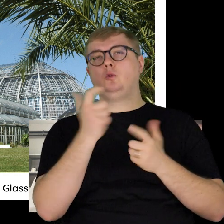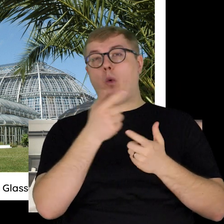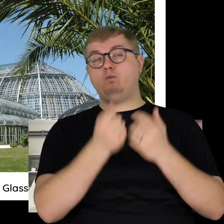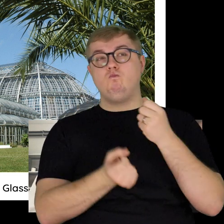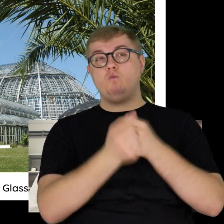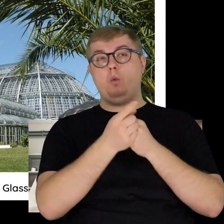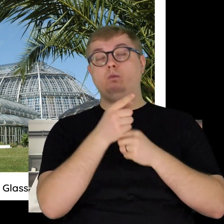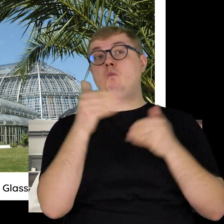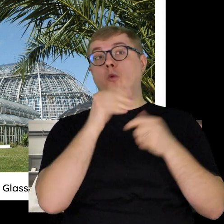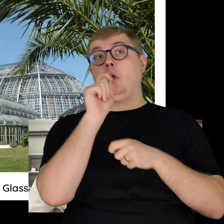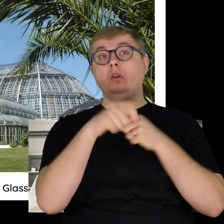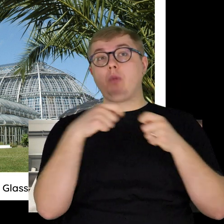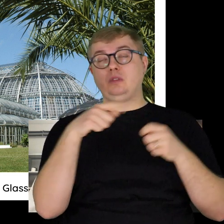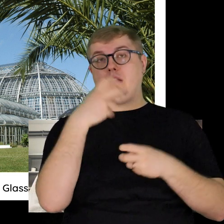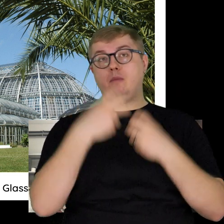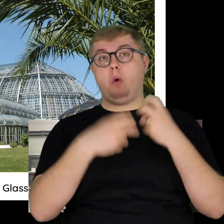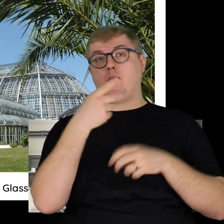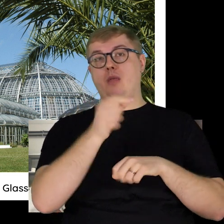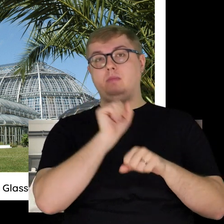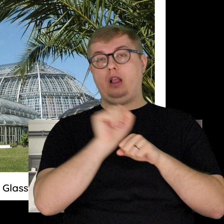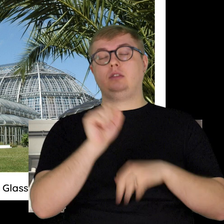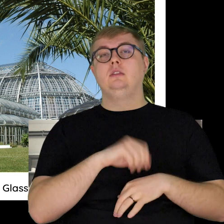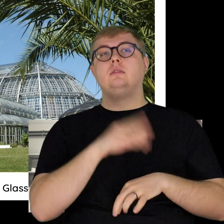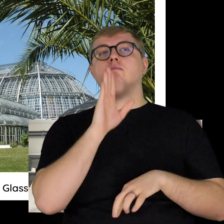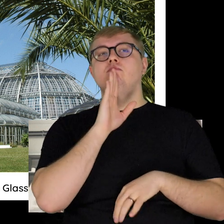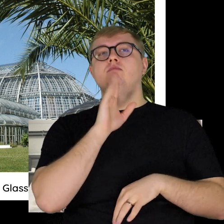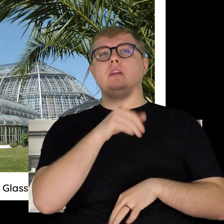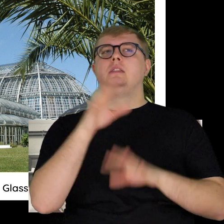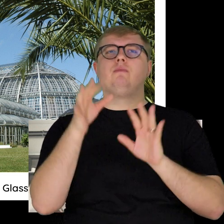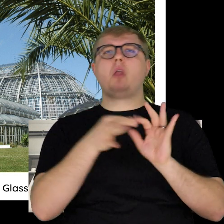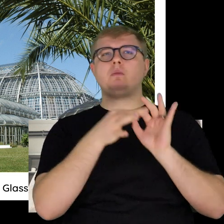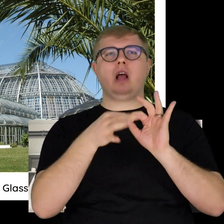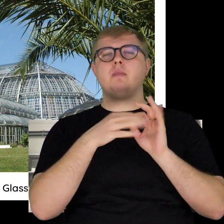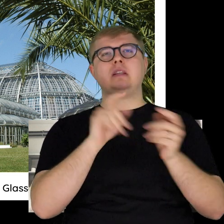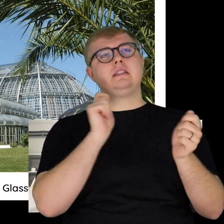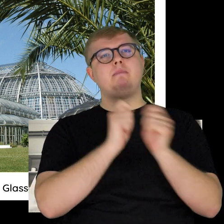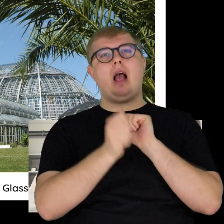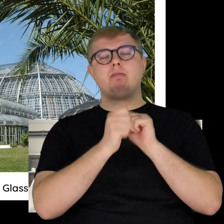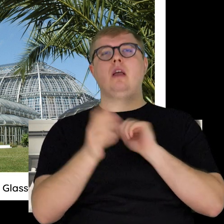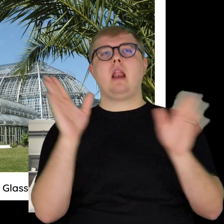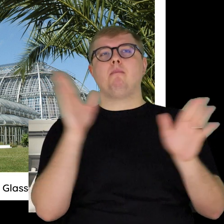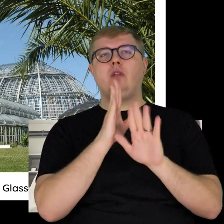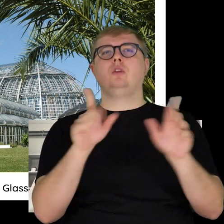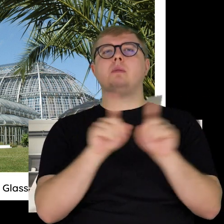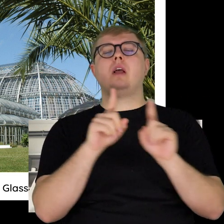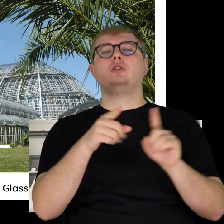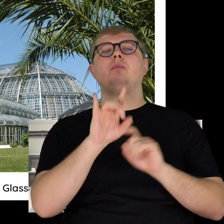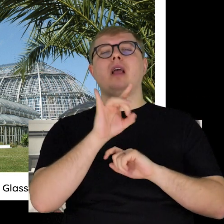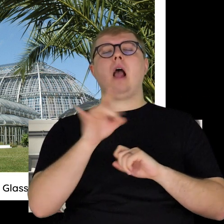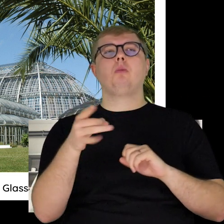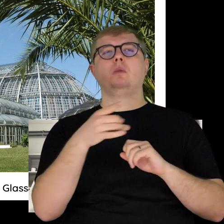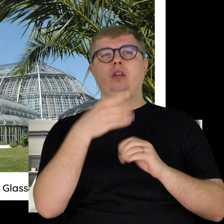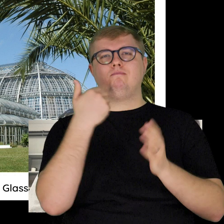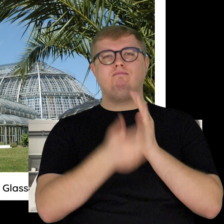problem is, especially around sort of climate change and mass species loss, is conservation.